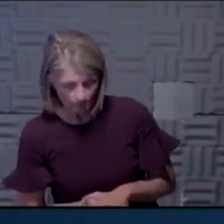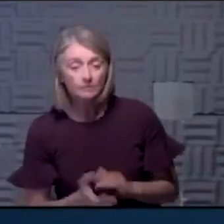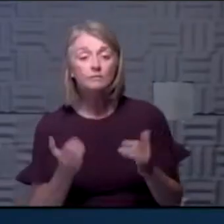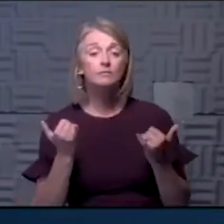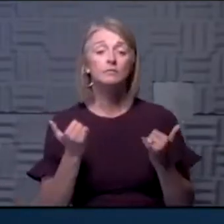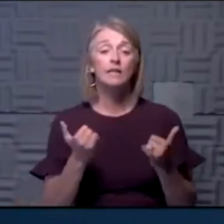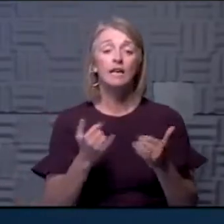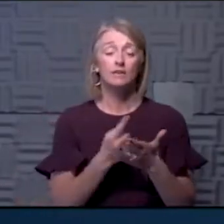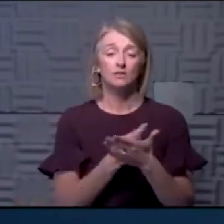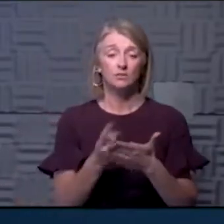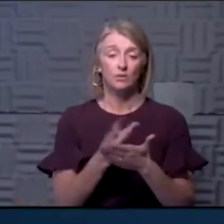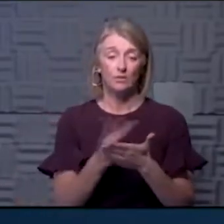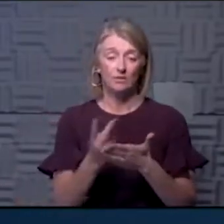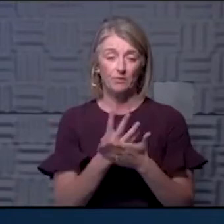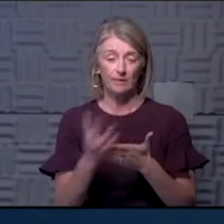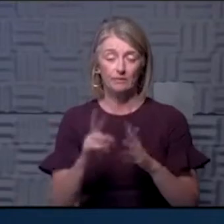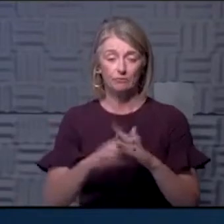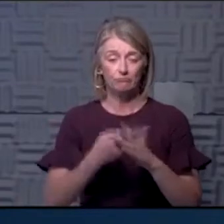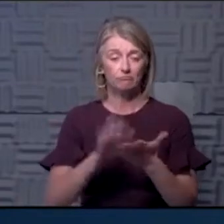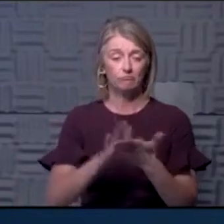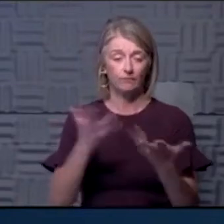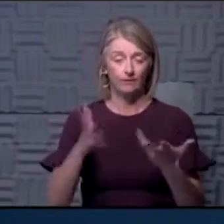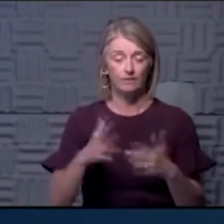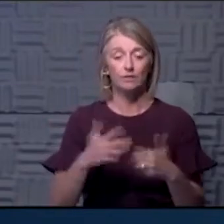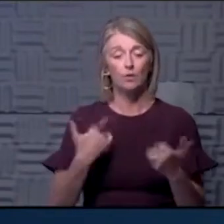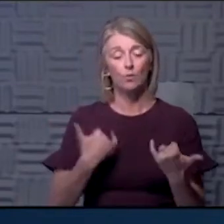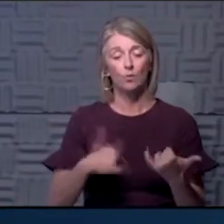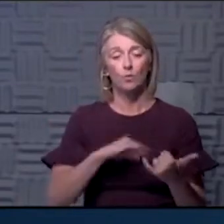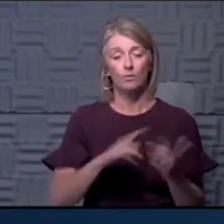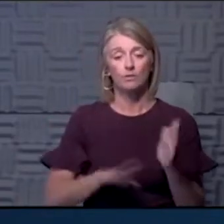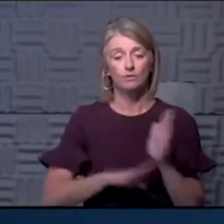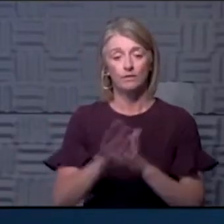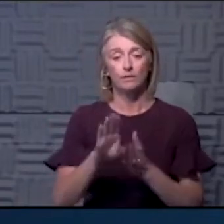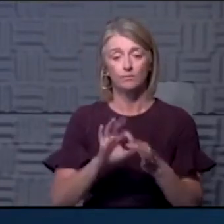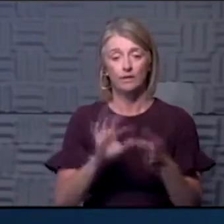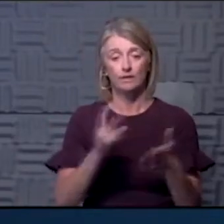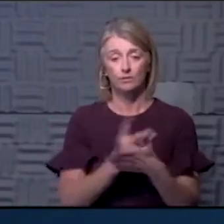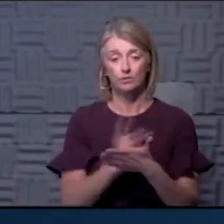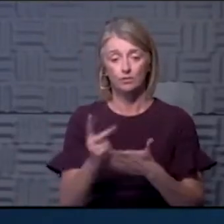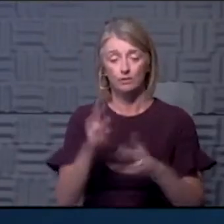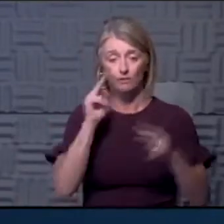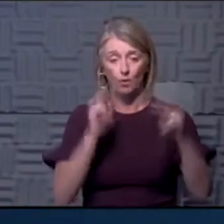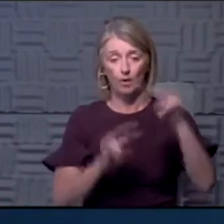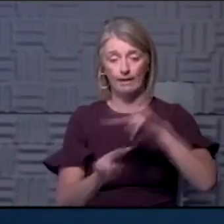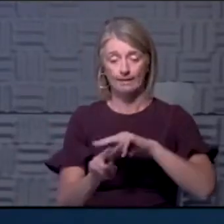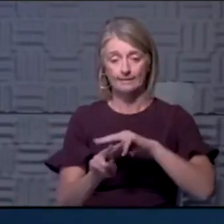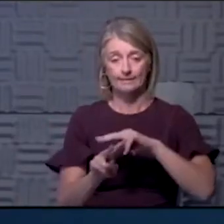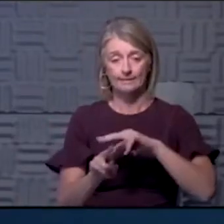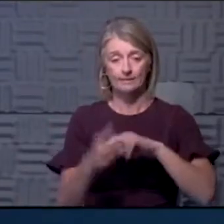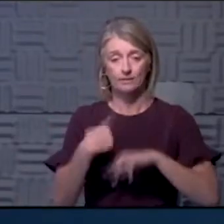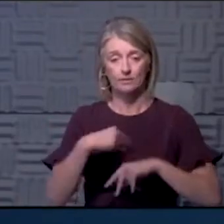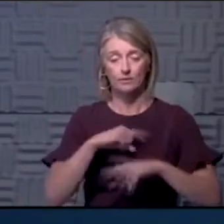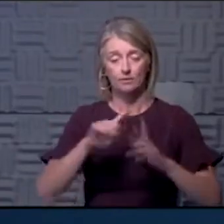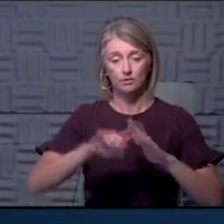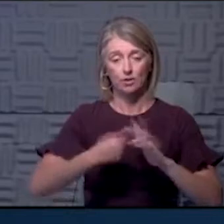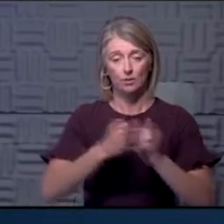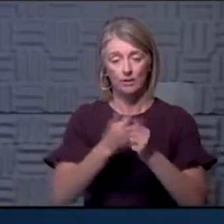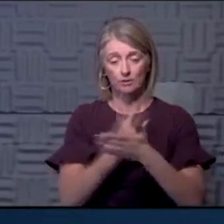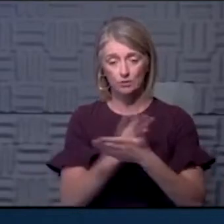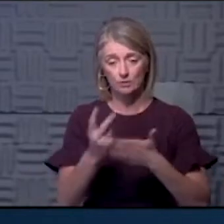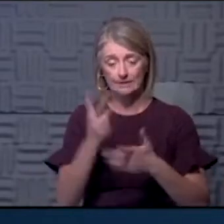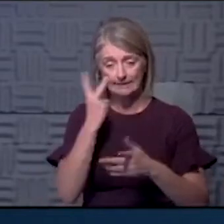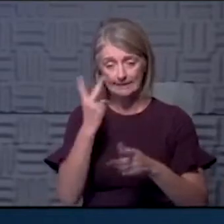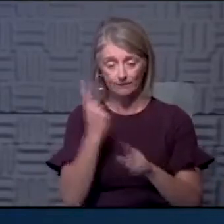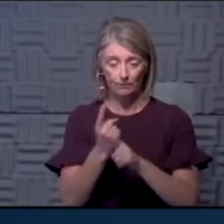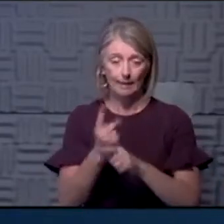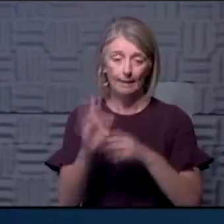the semester, we felt it was a good time to develop and release a 2-week forecast. We'll at least start with 2 weeks and see if that's the